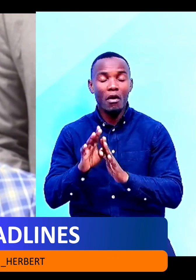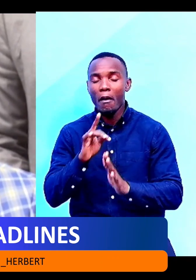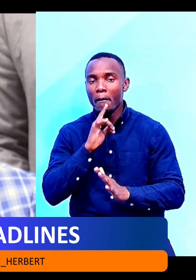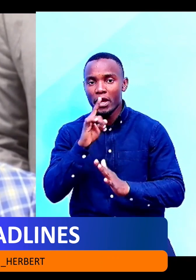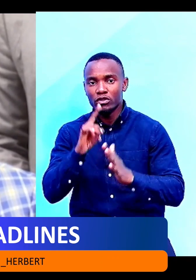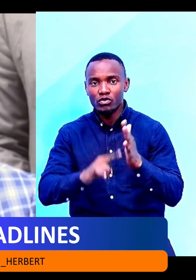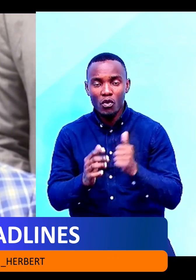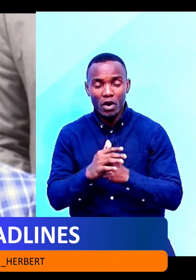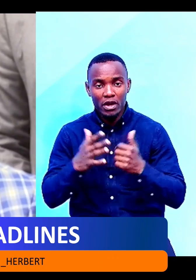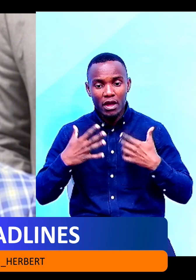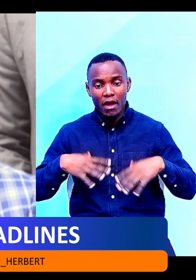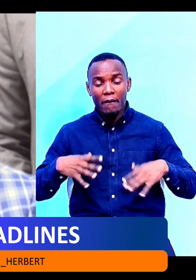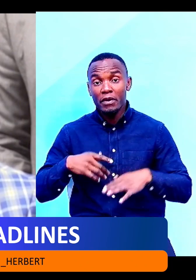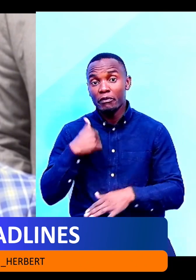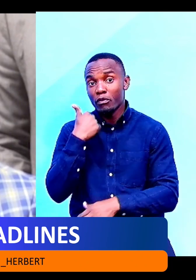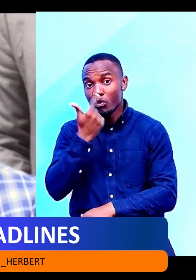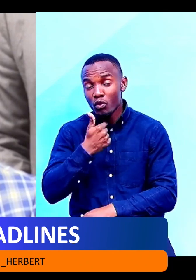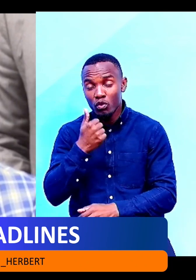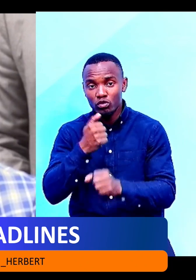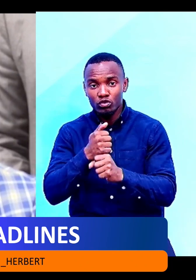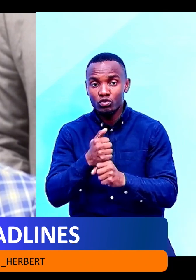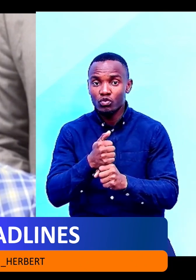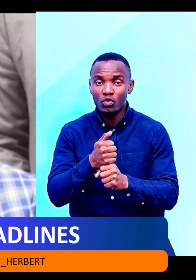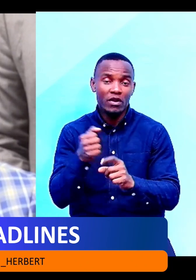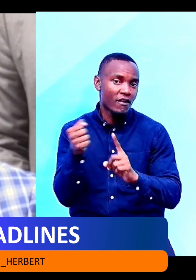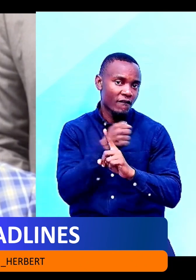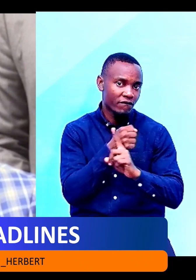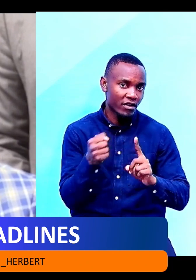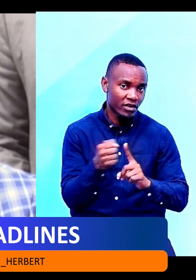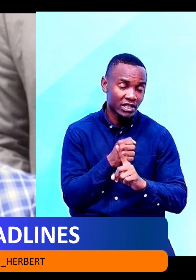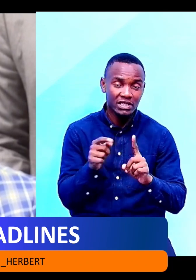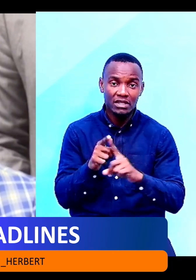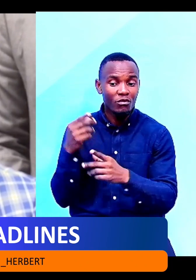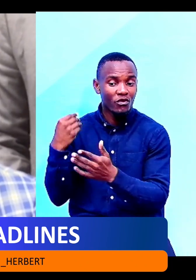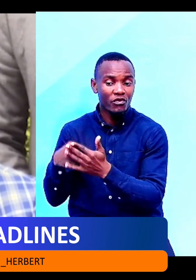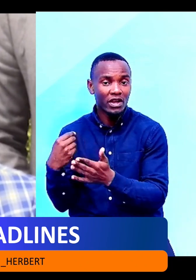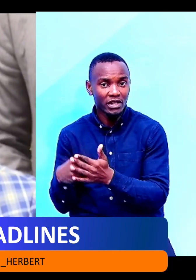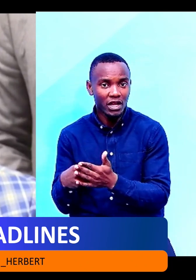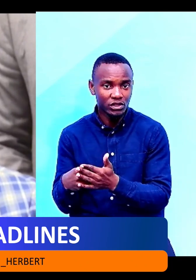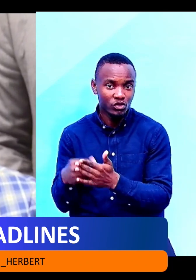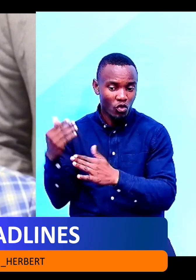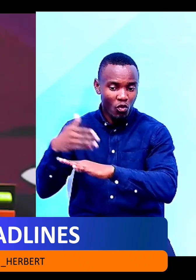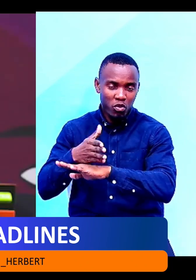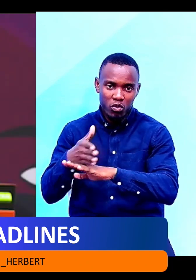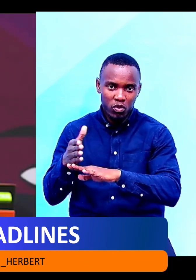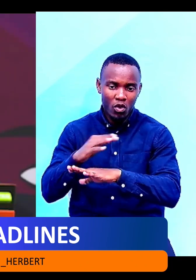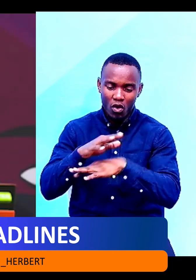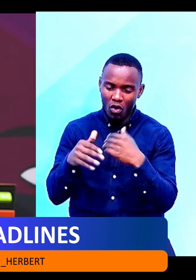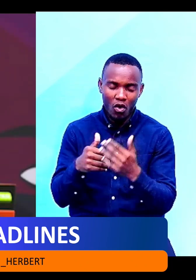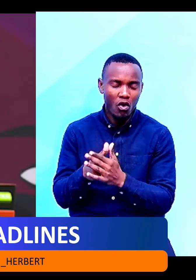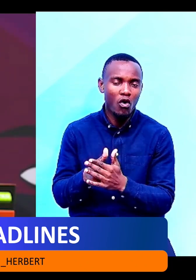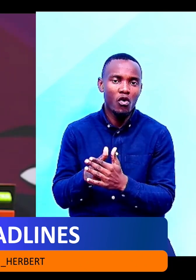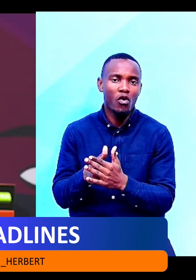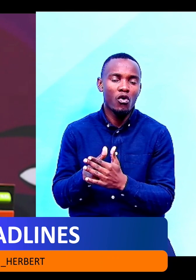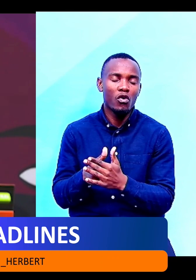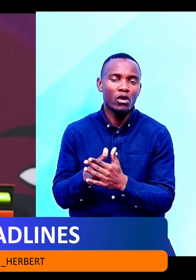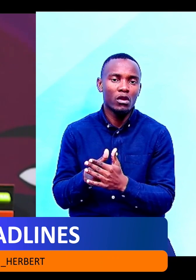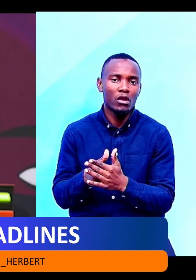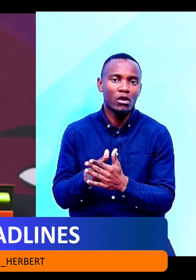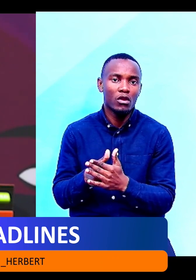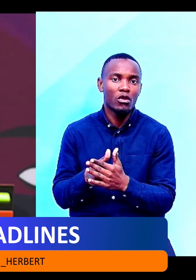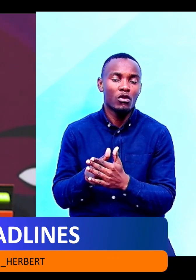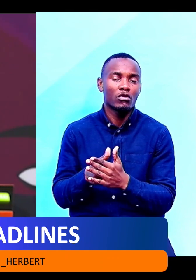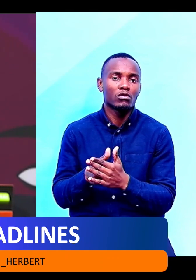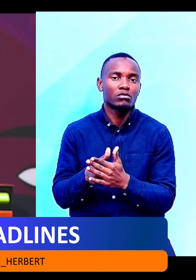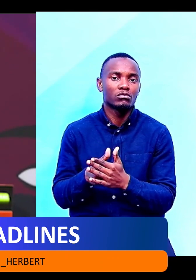violence and financial scandals face the law through meaningful prosecutions. The fact that I don't take part